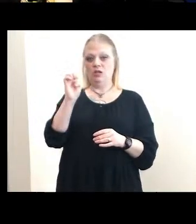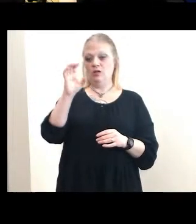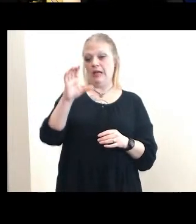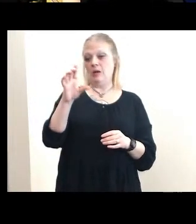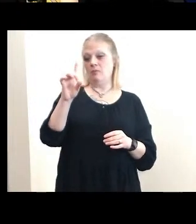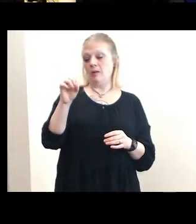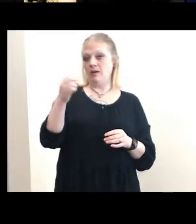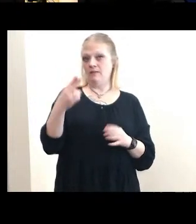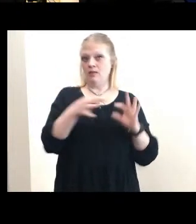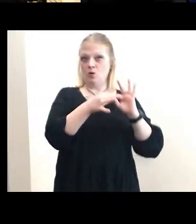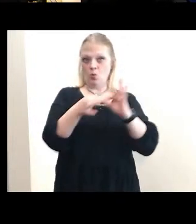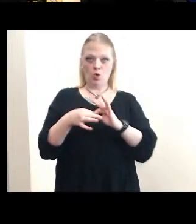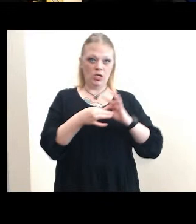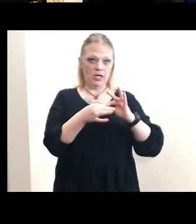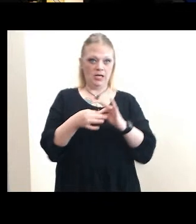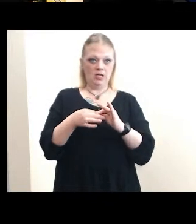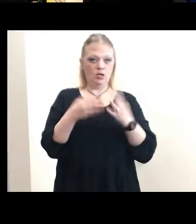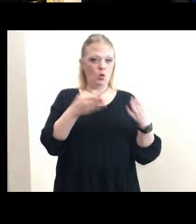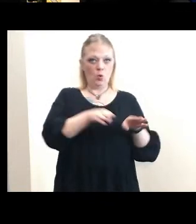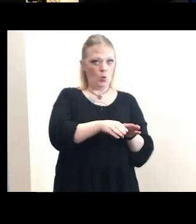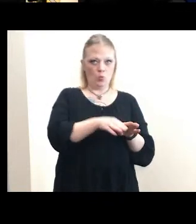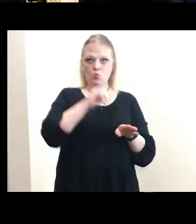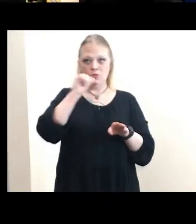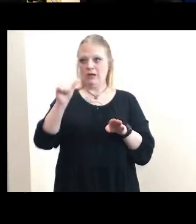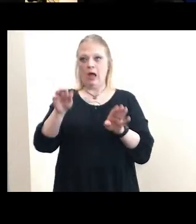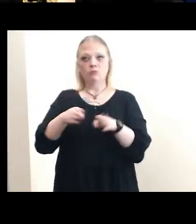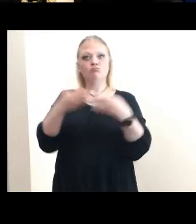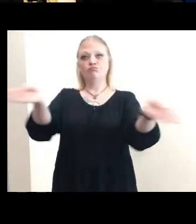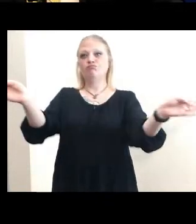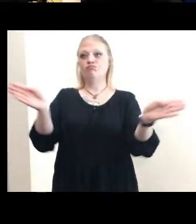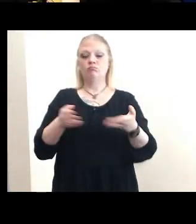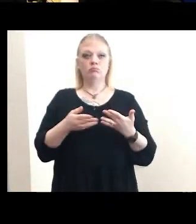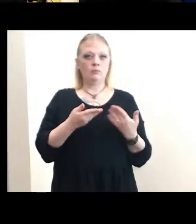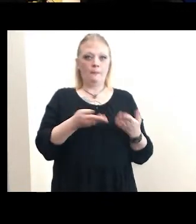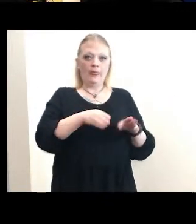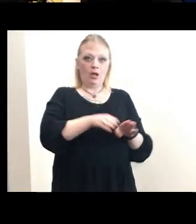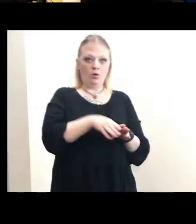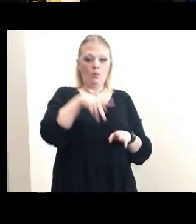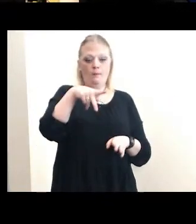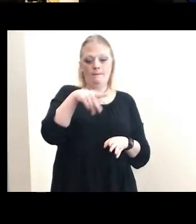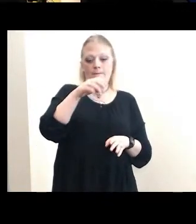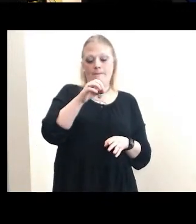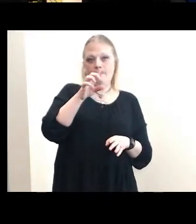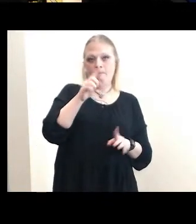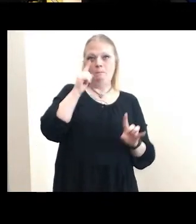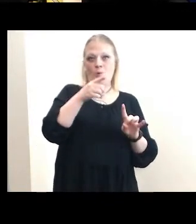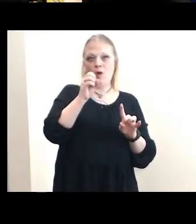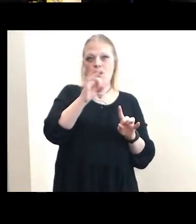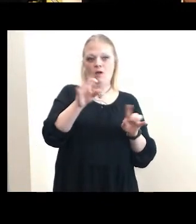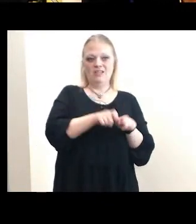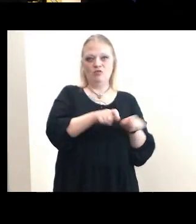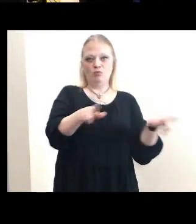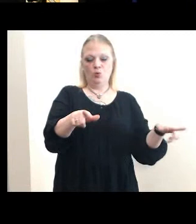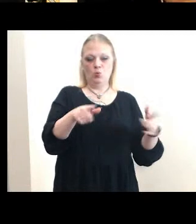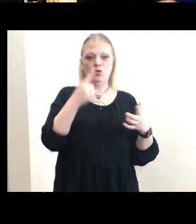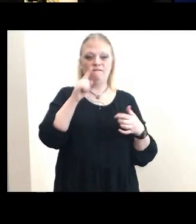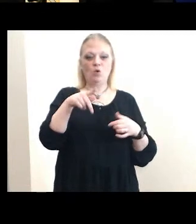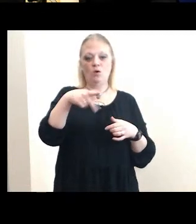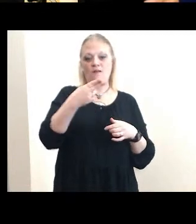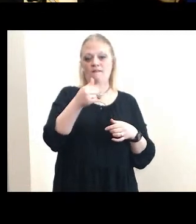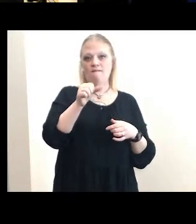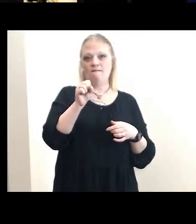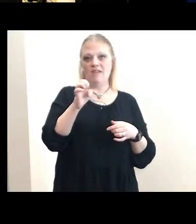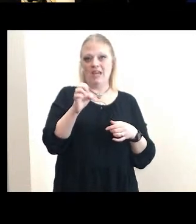Health coordinated a closed, not open for everyone, closed point of distribution clinic for Phase 1 essential